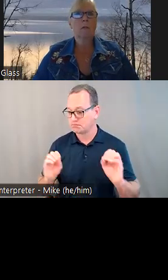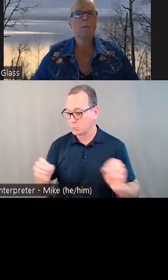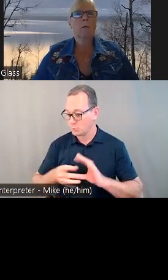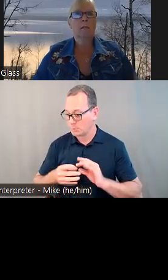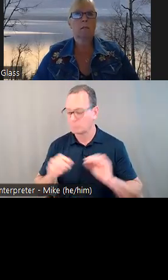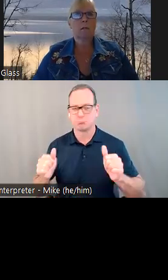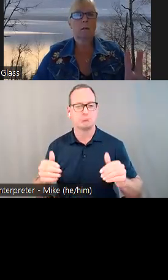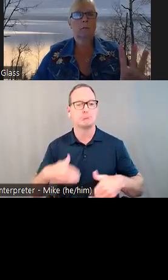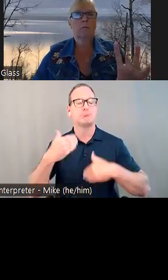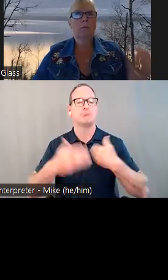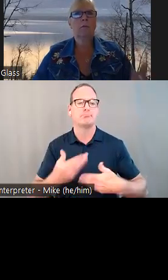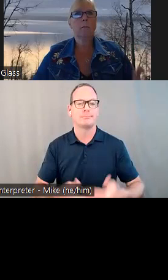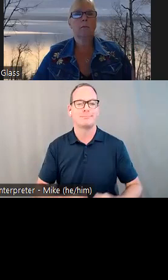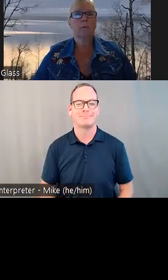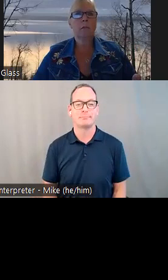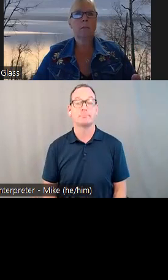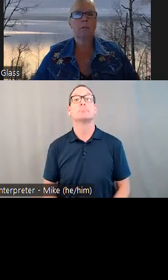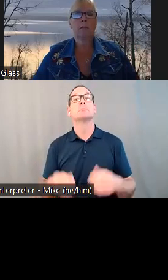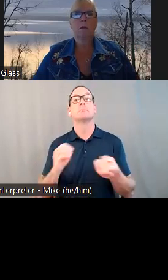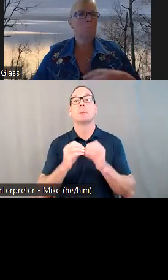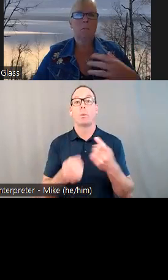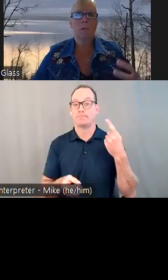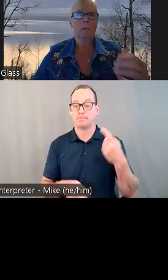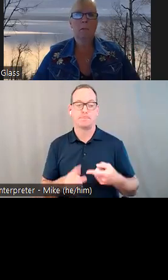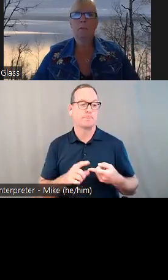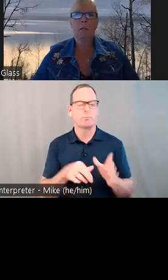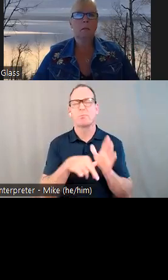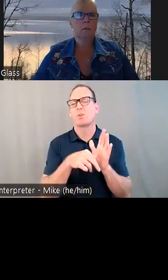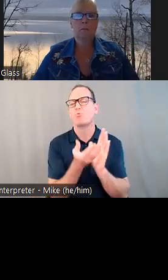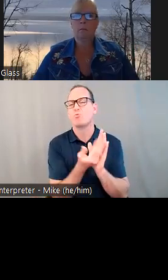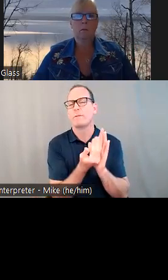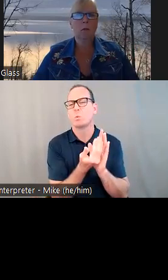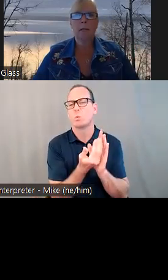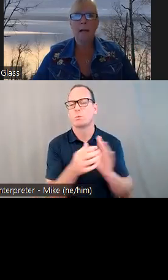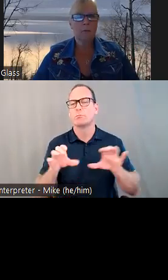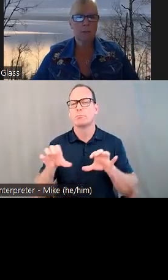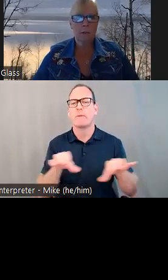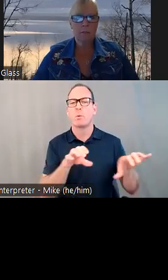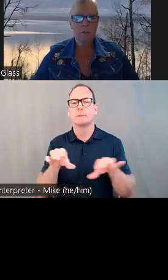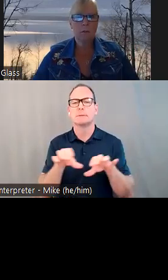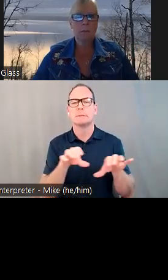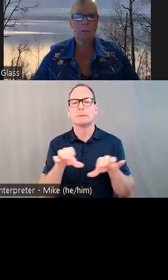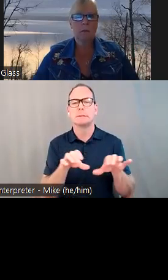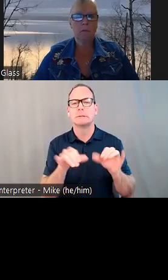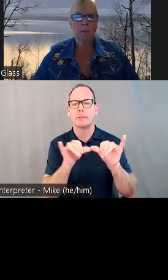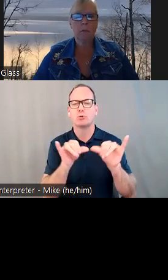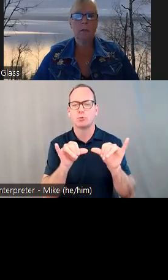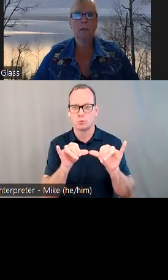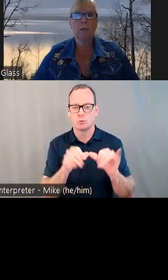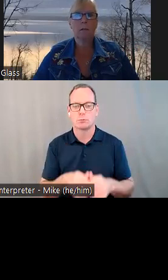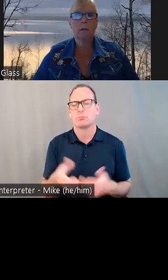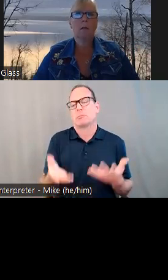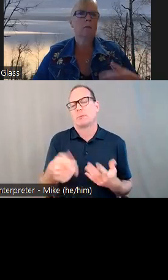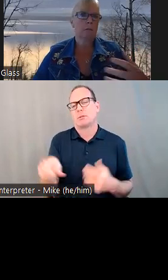So number 1, just a review of our performance measures. This may be old hat for some of you. You might be very familiar with